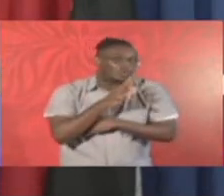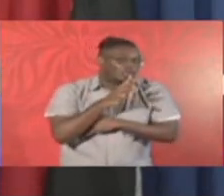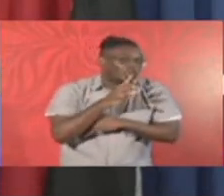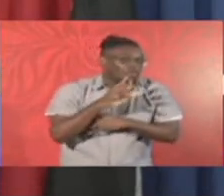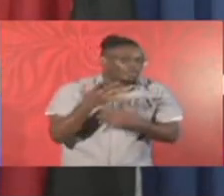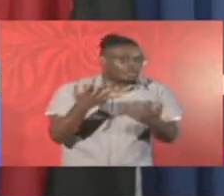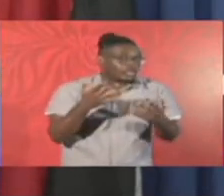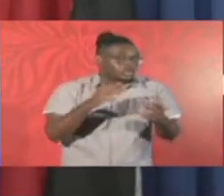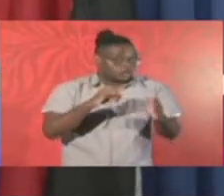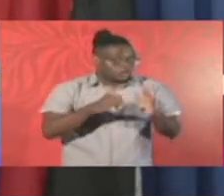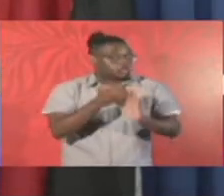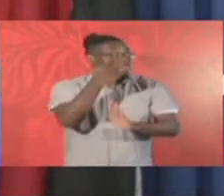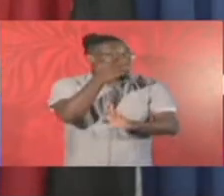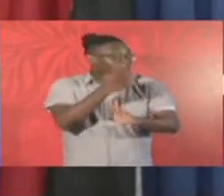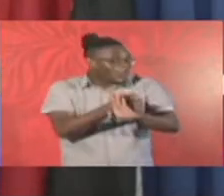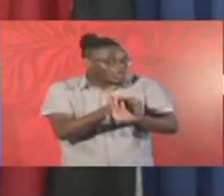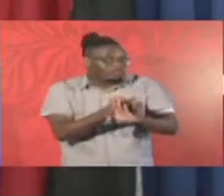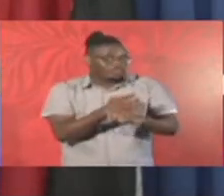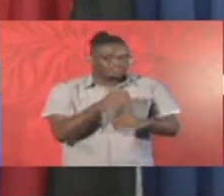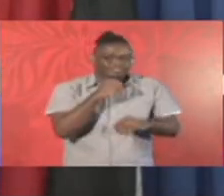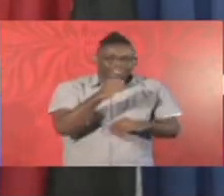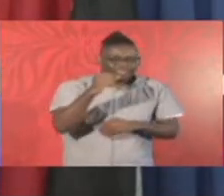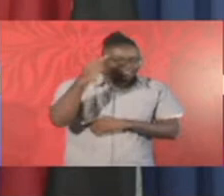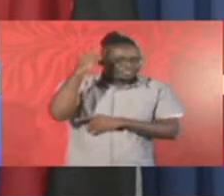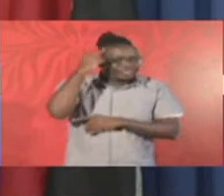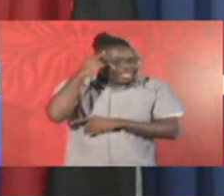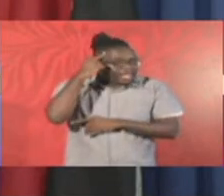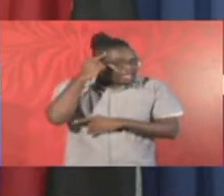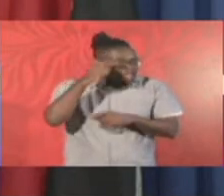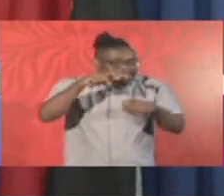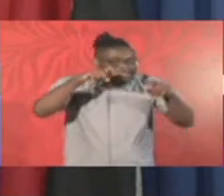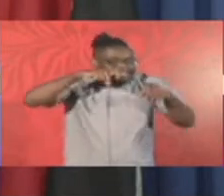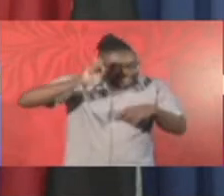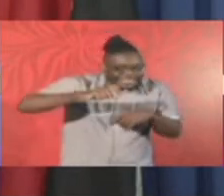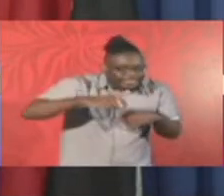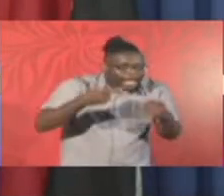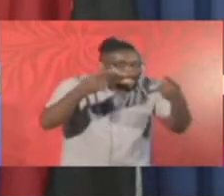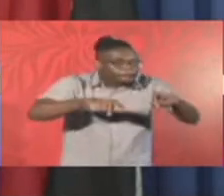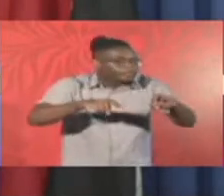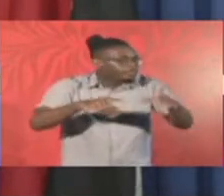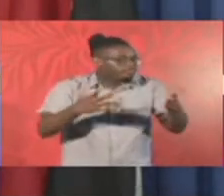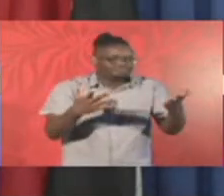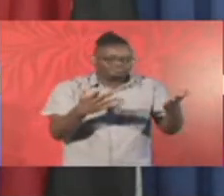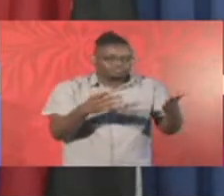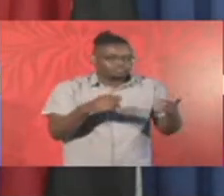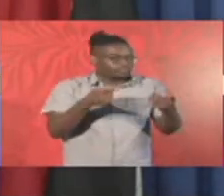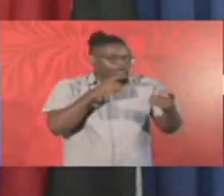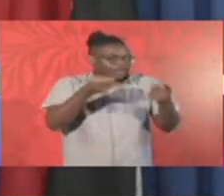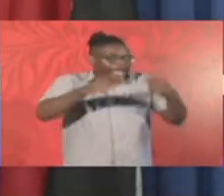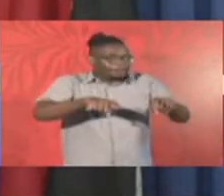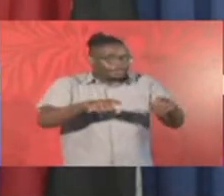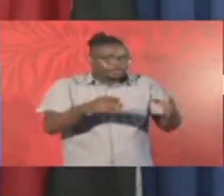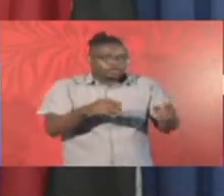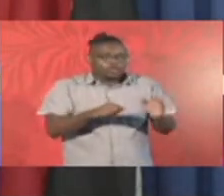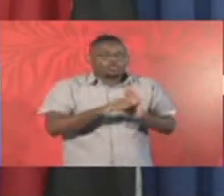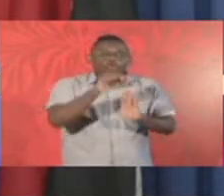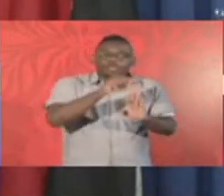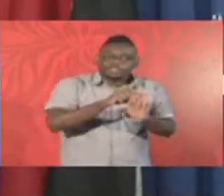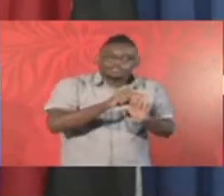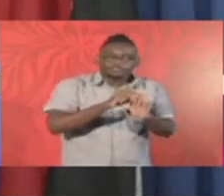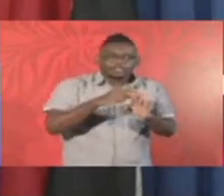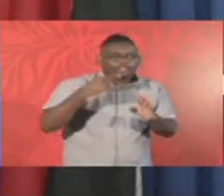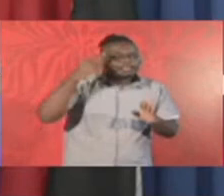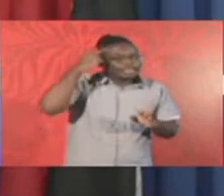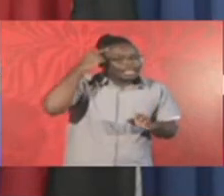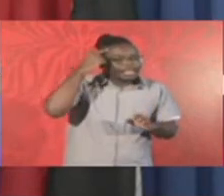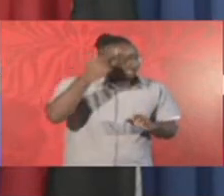June. That is not what we expected when we spoke in July. That is not what we expected August to be. And the